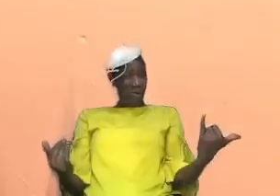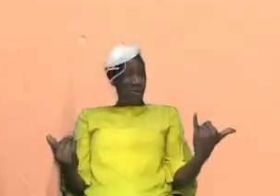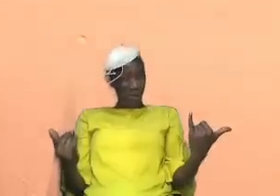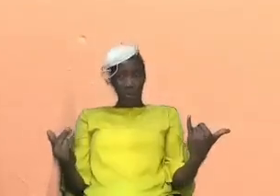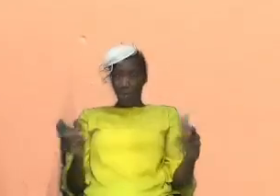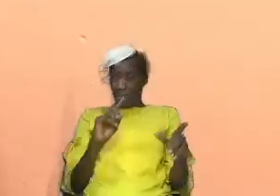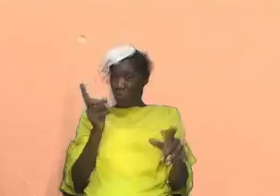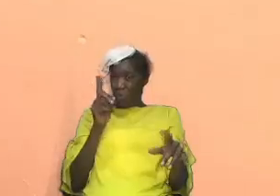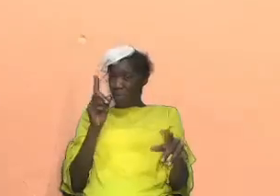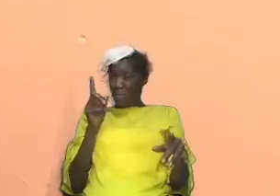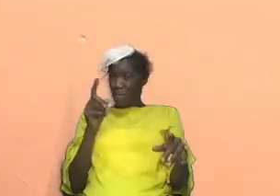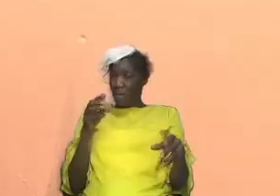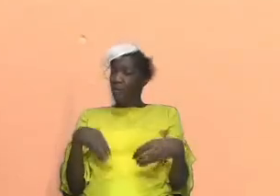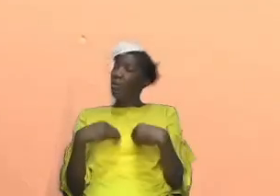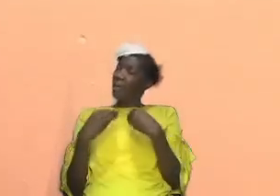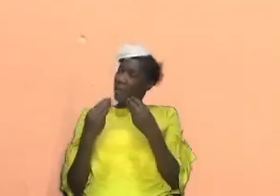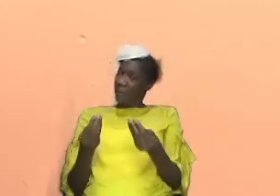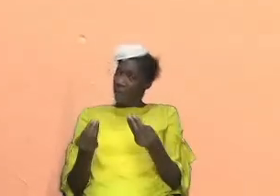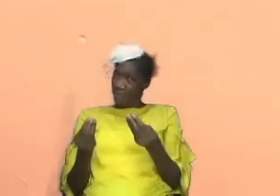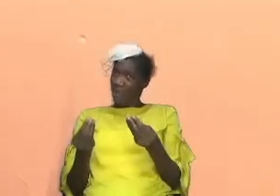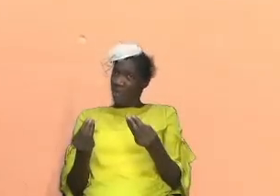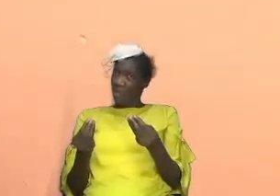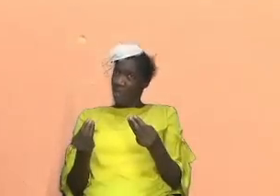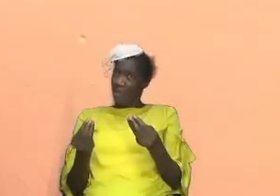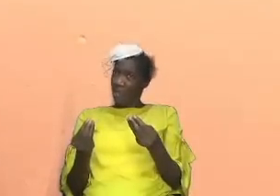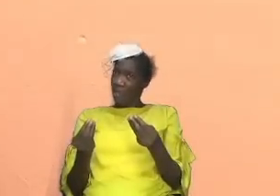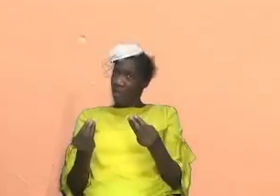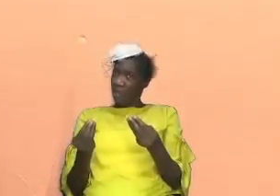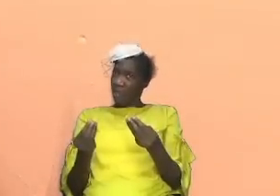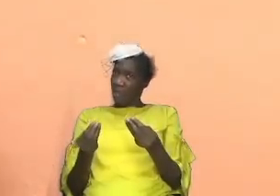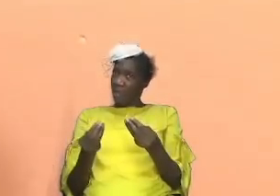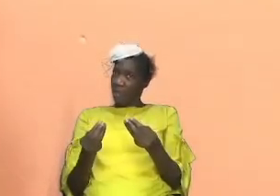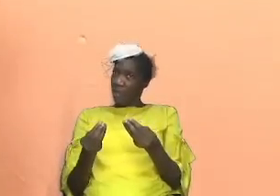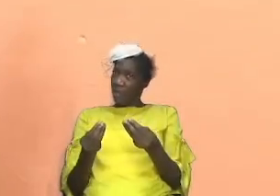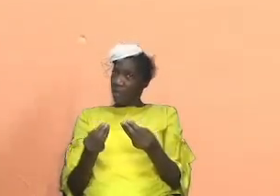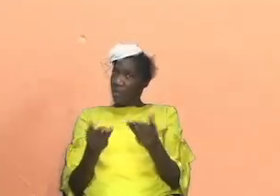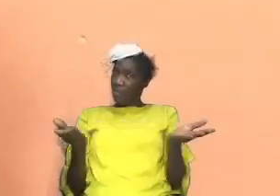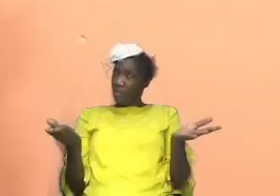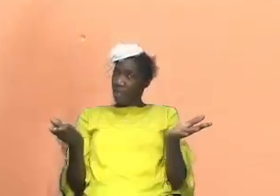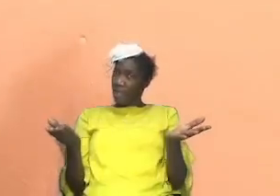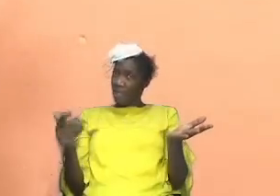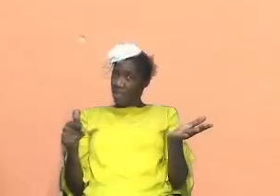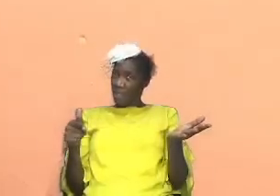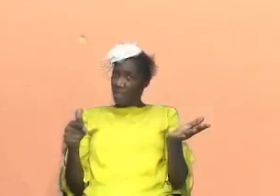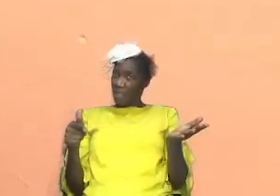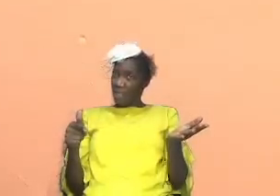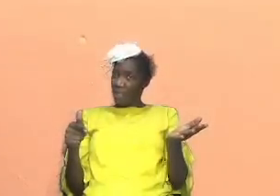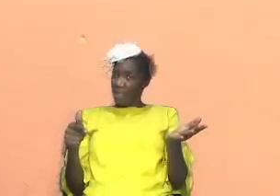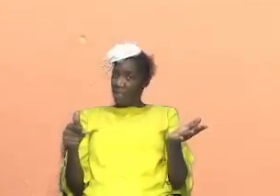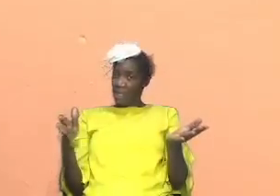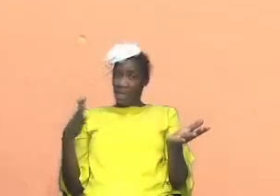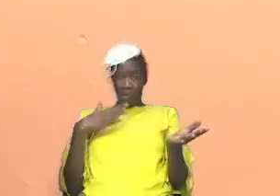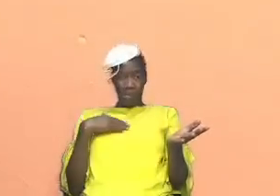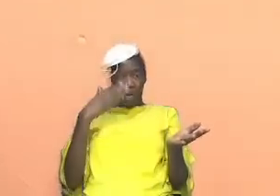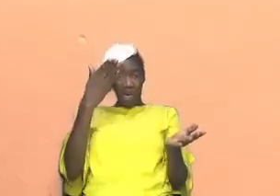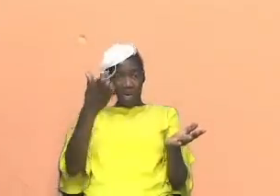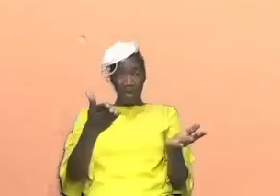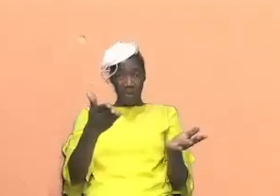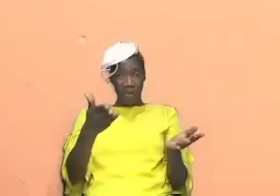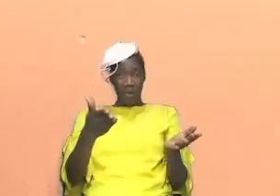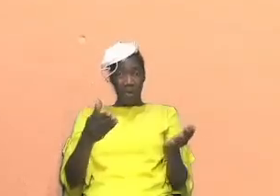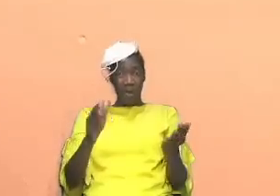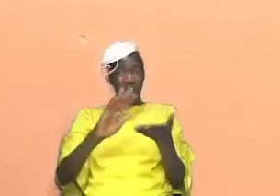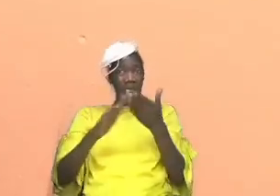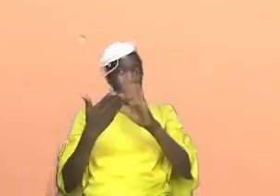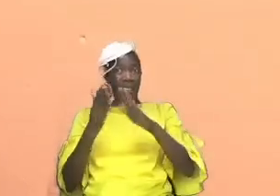where will we be given what it is that our particular lot will be, and how many cities